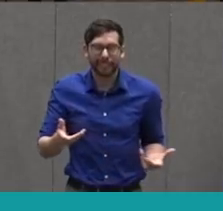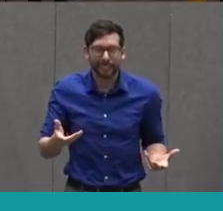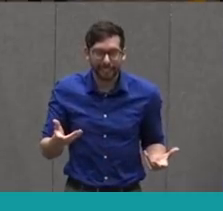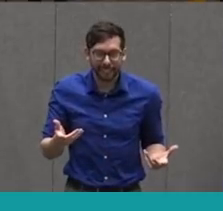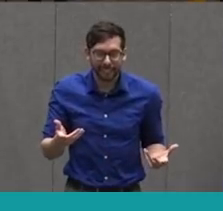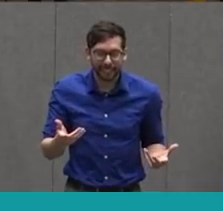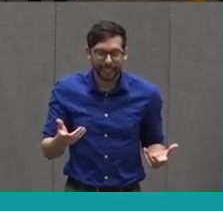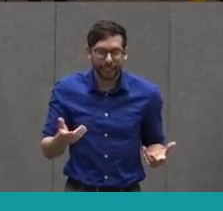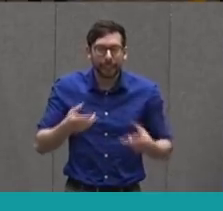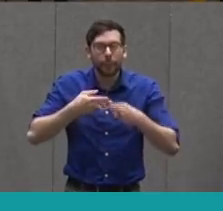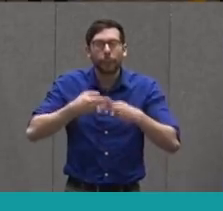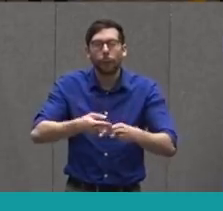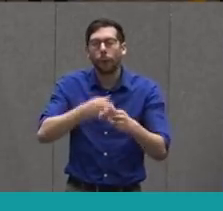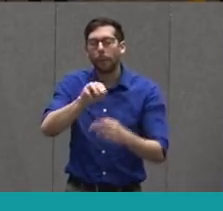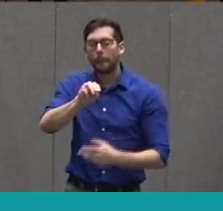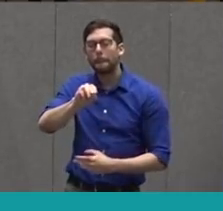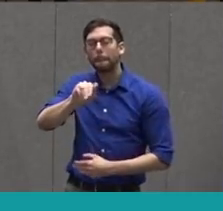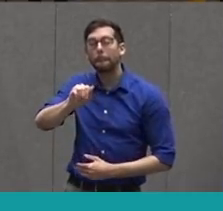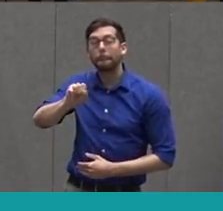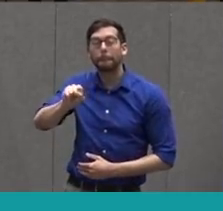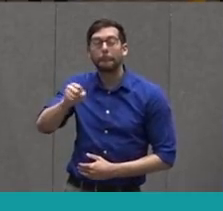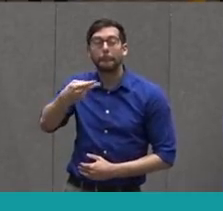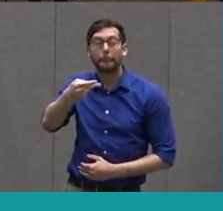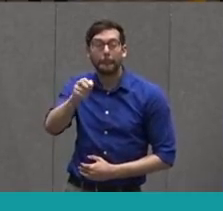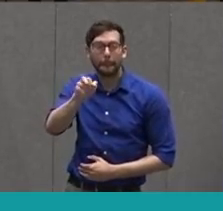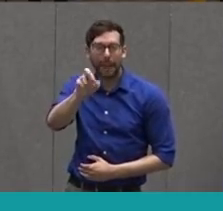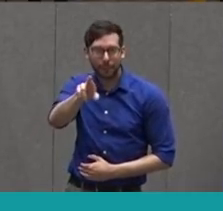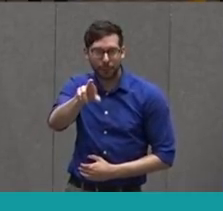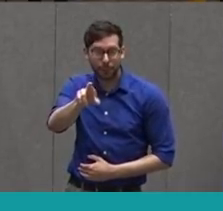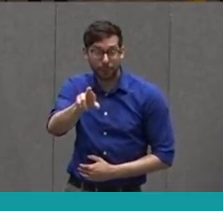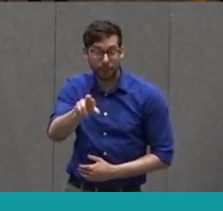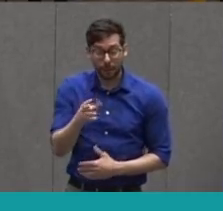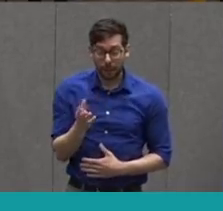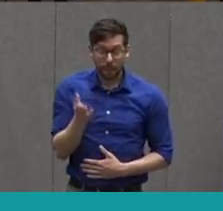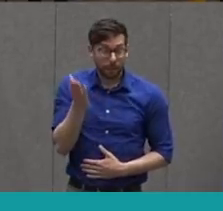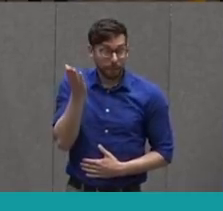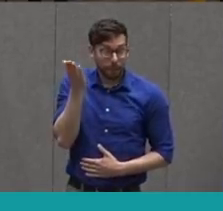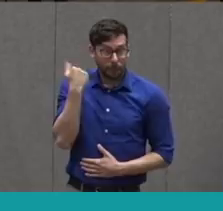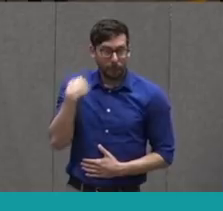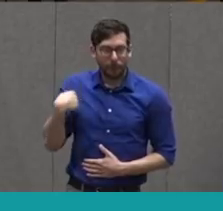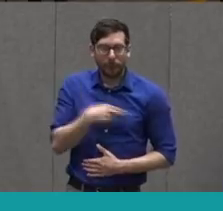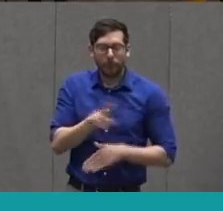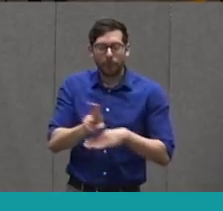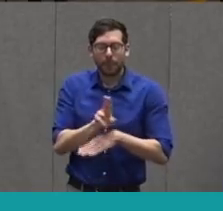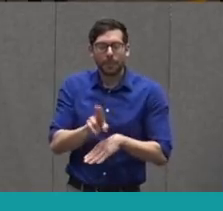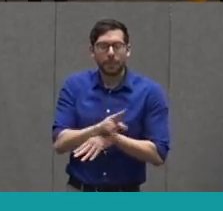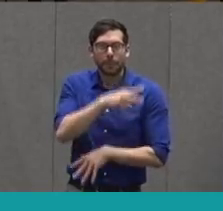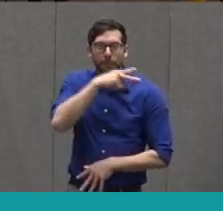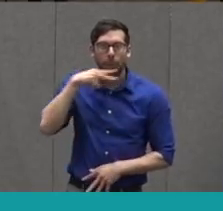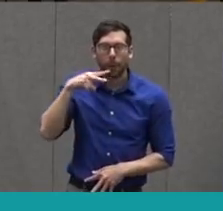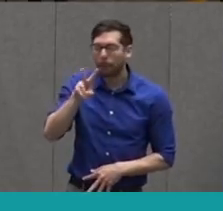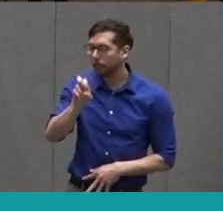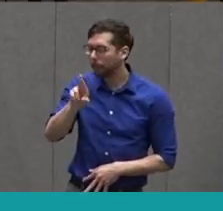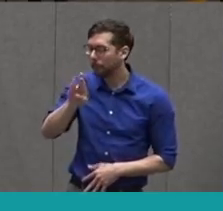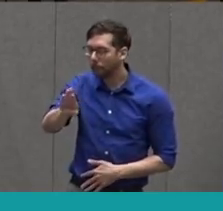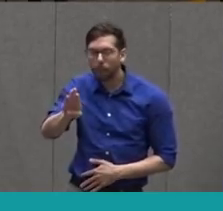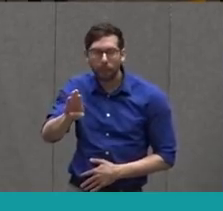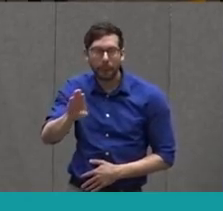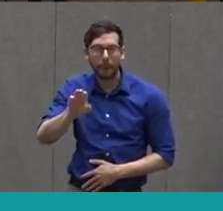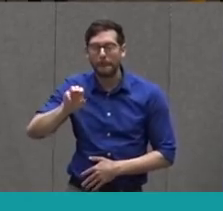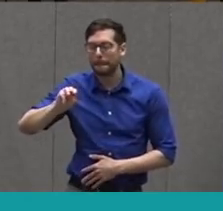It's a masher. And one of the verbs used earlier today was mash. So this